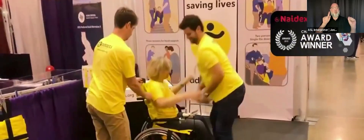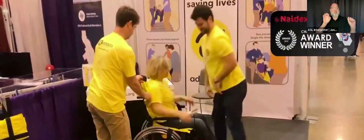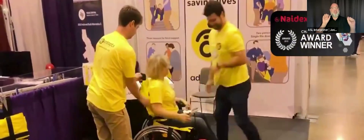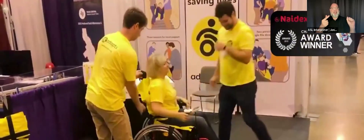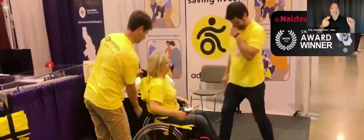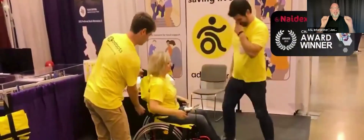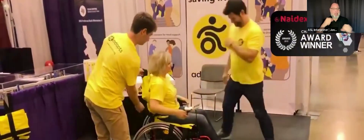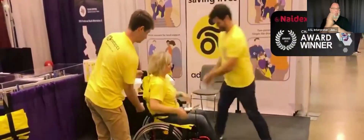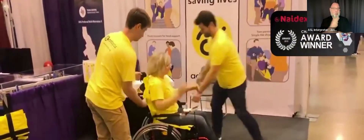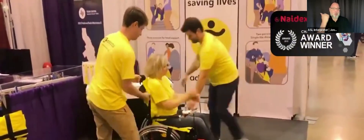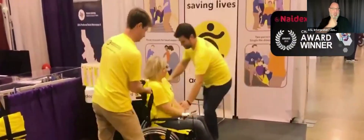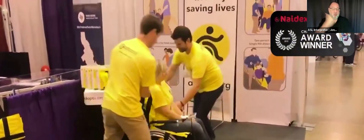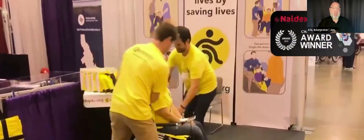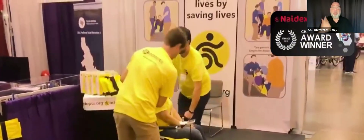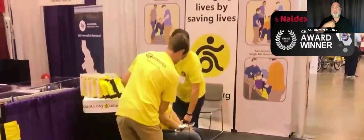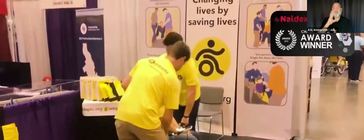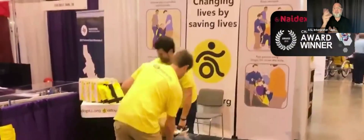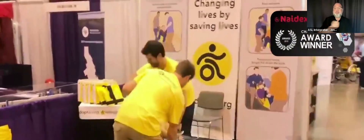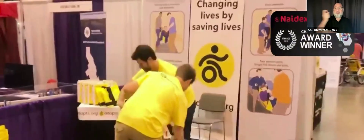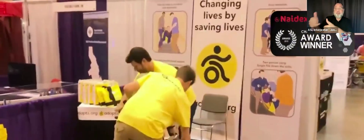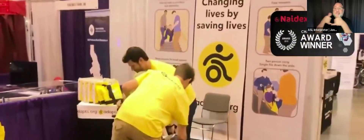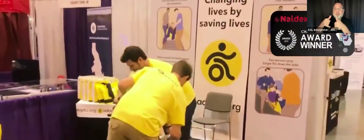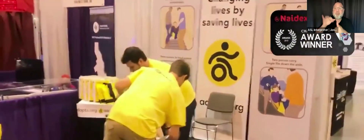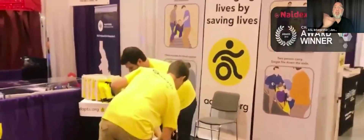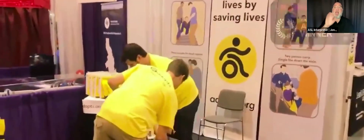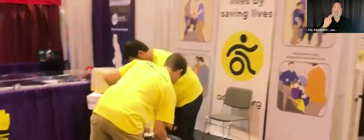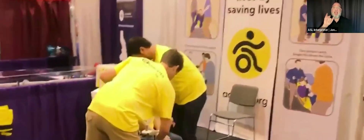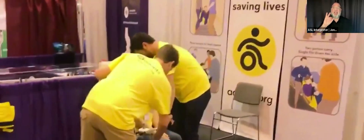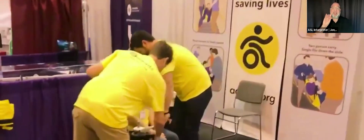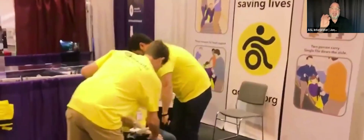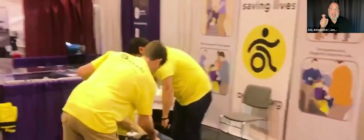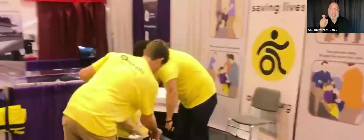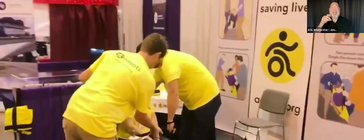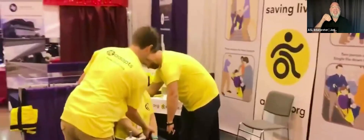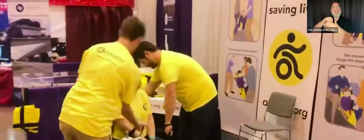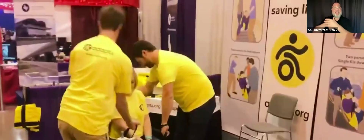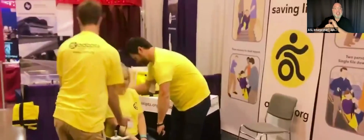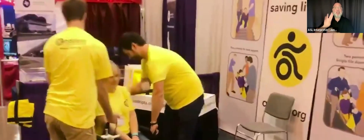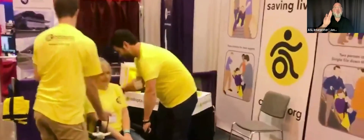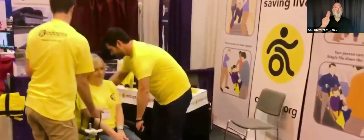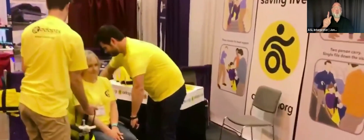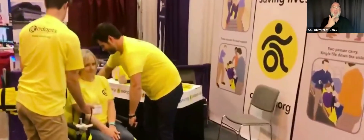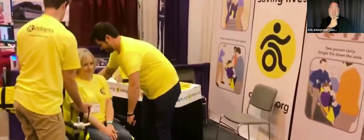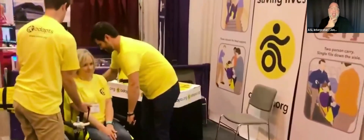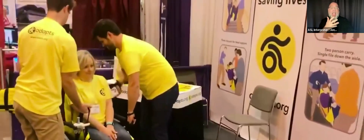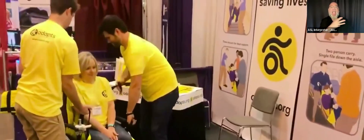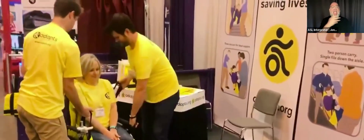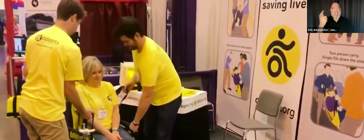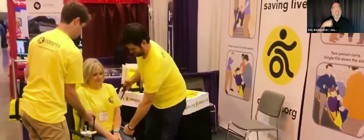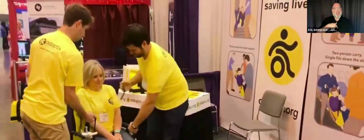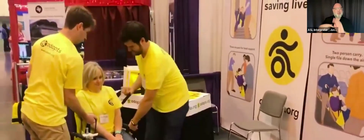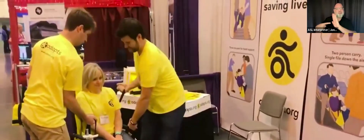We've been honored with awards such as the NATIX Expo in the UK, and we've proudly showcased ADAPTS for years at